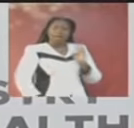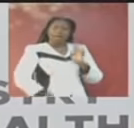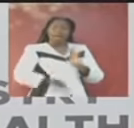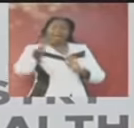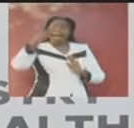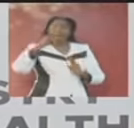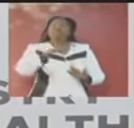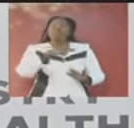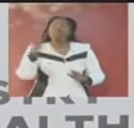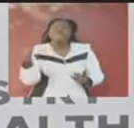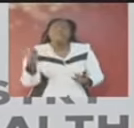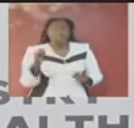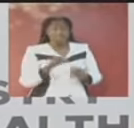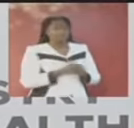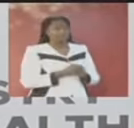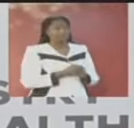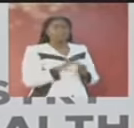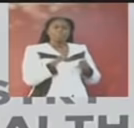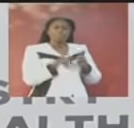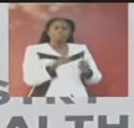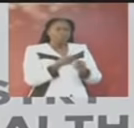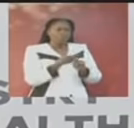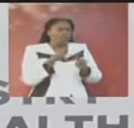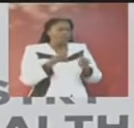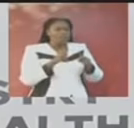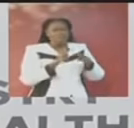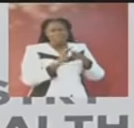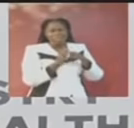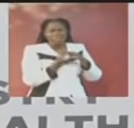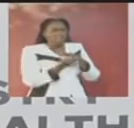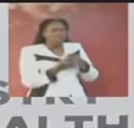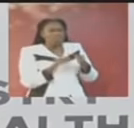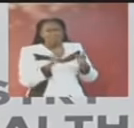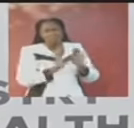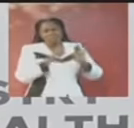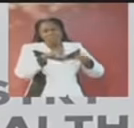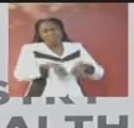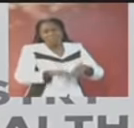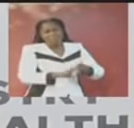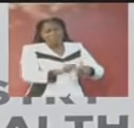islands where there is cluster transmission as